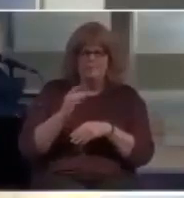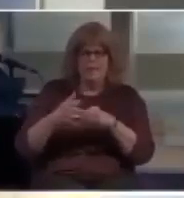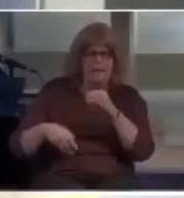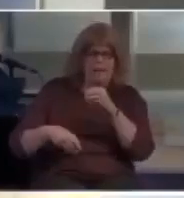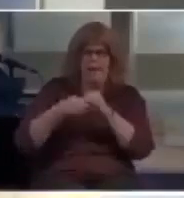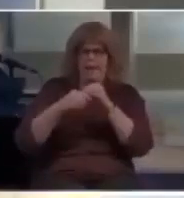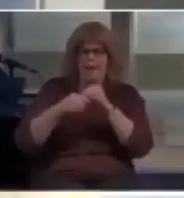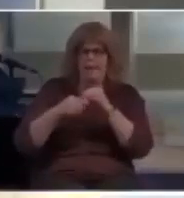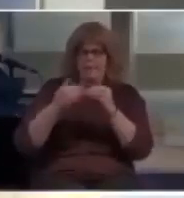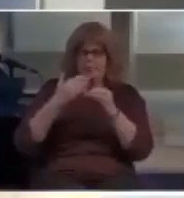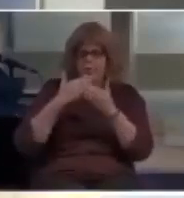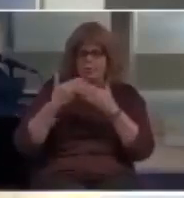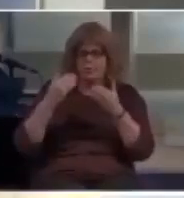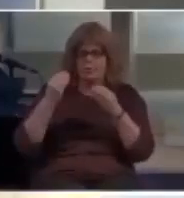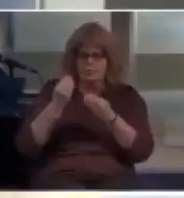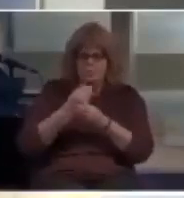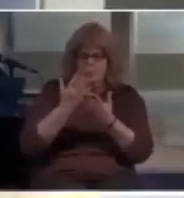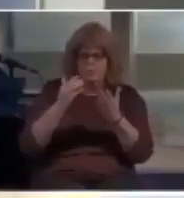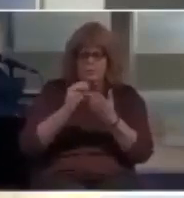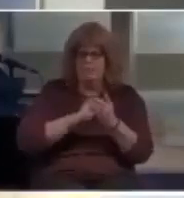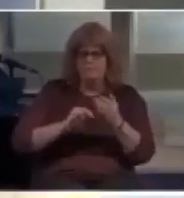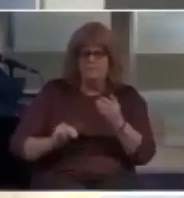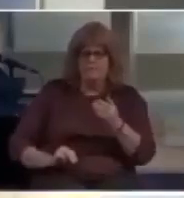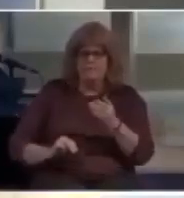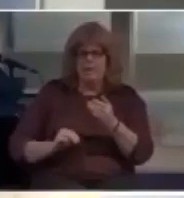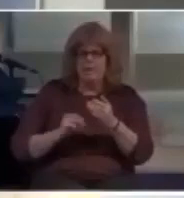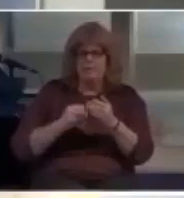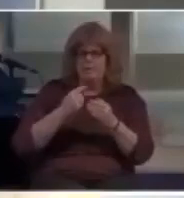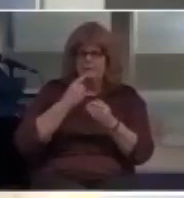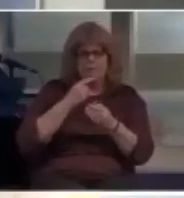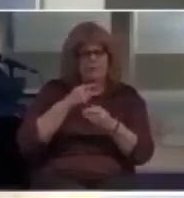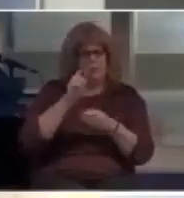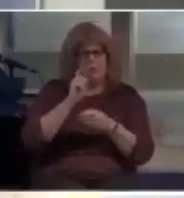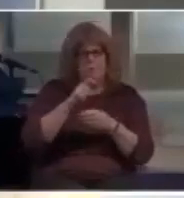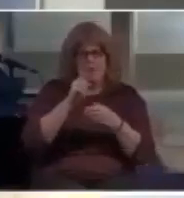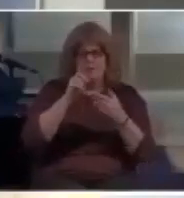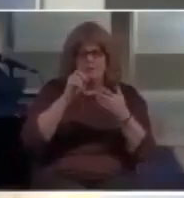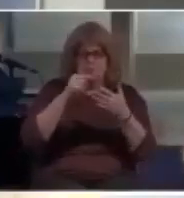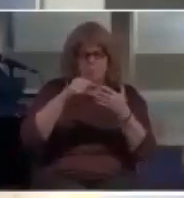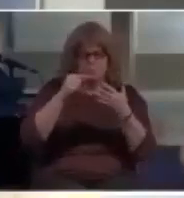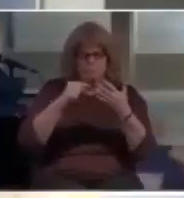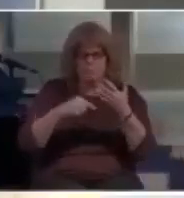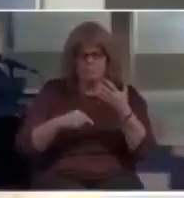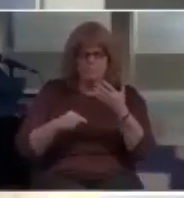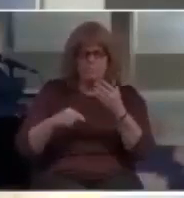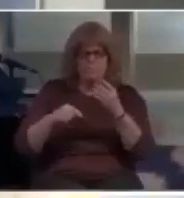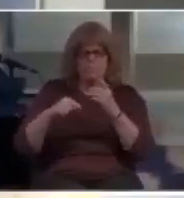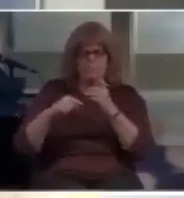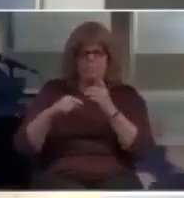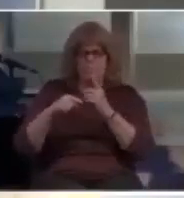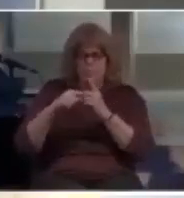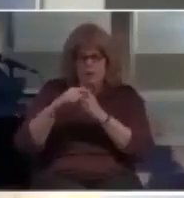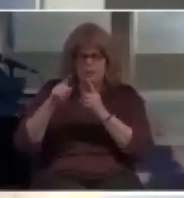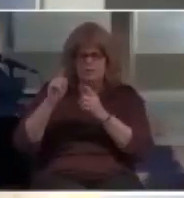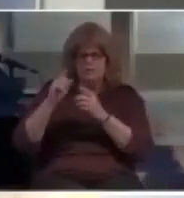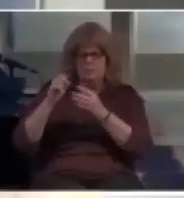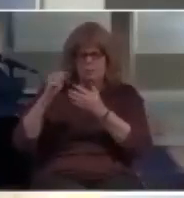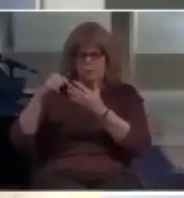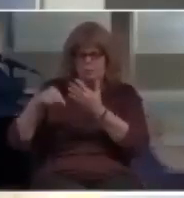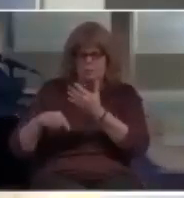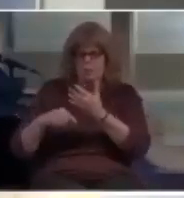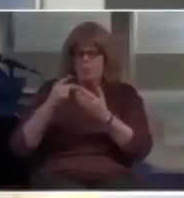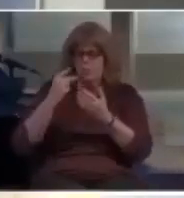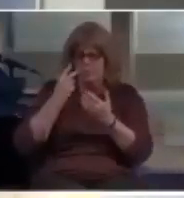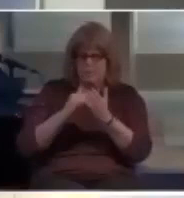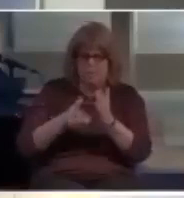to the good news of Messiah by saying you must do this in addition to that. We see